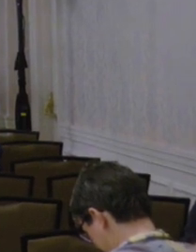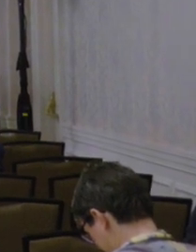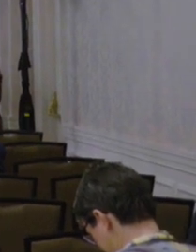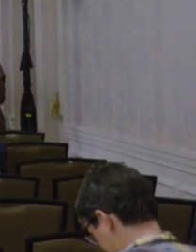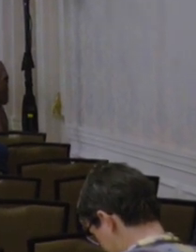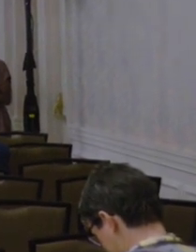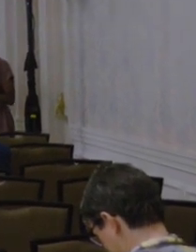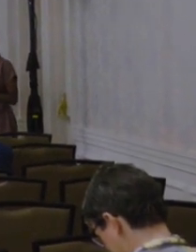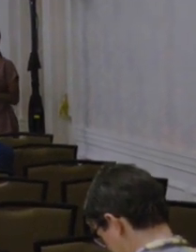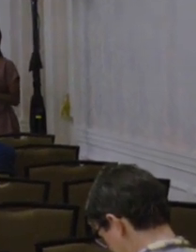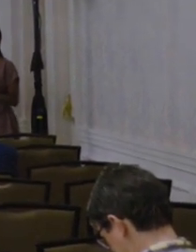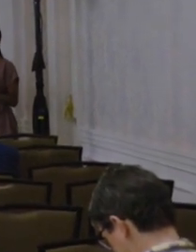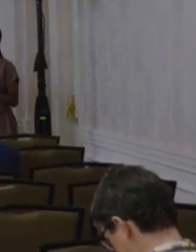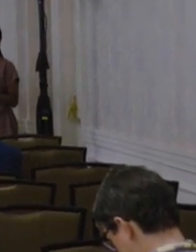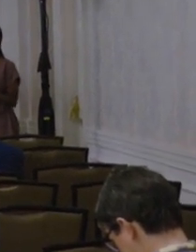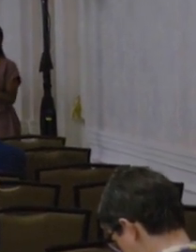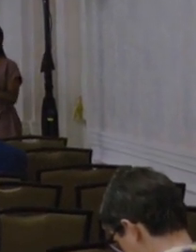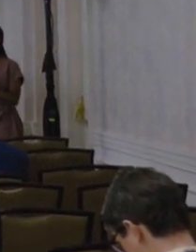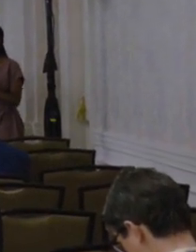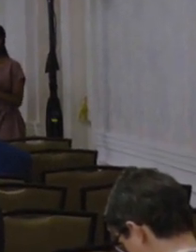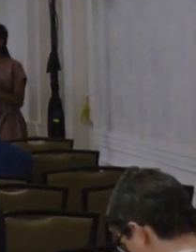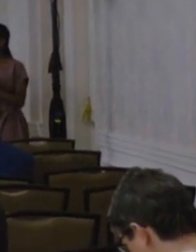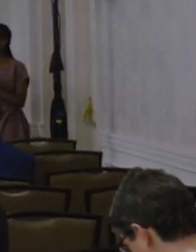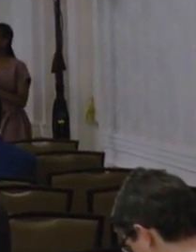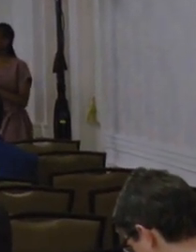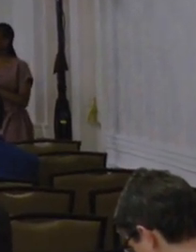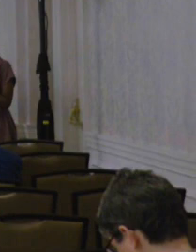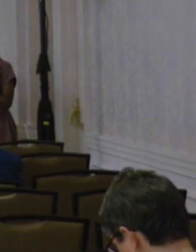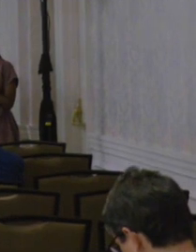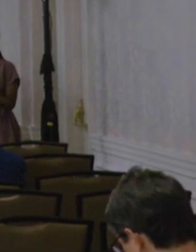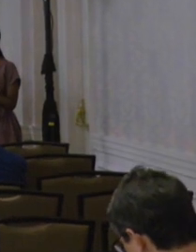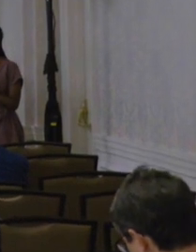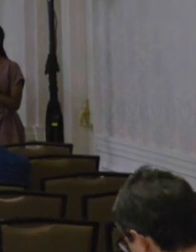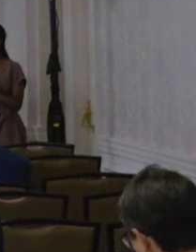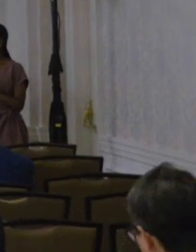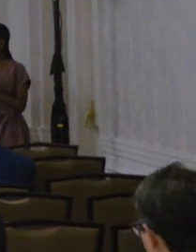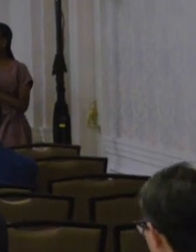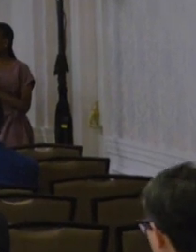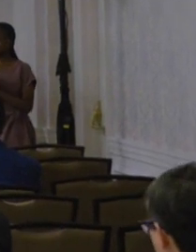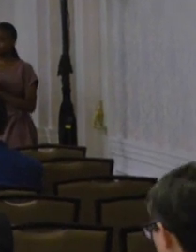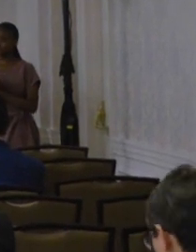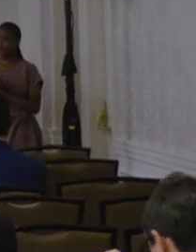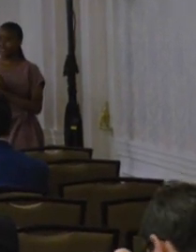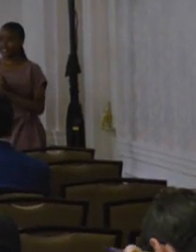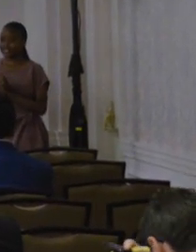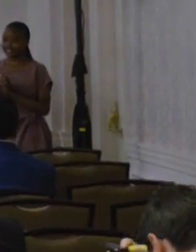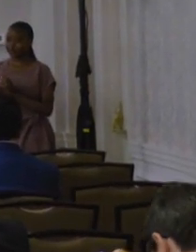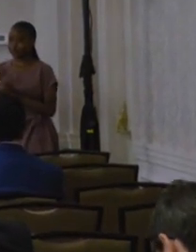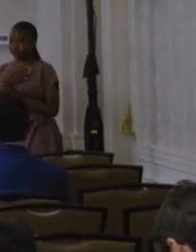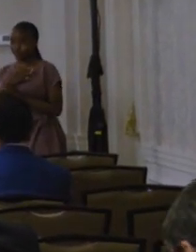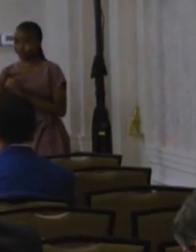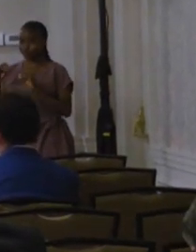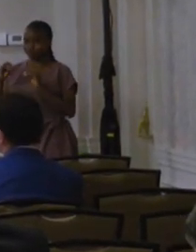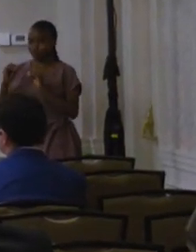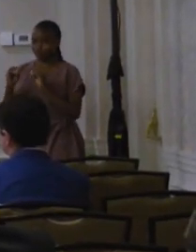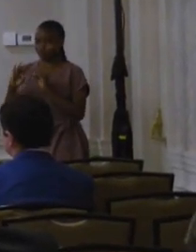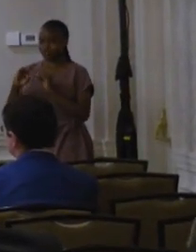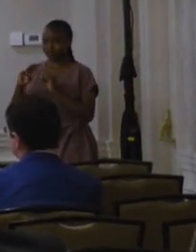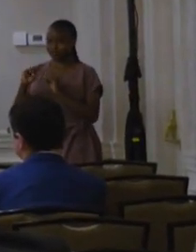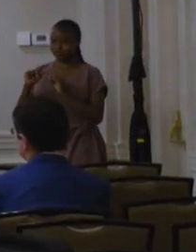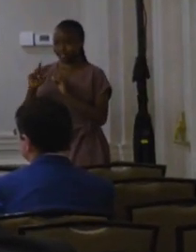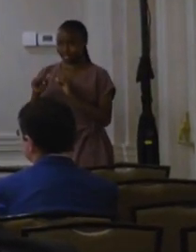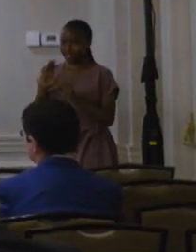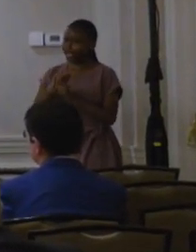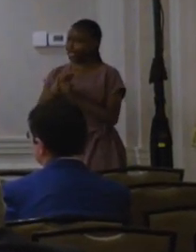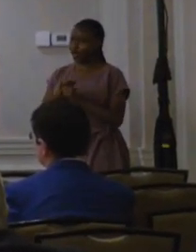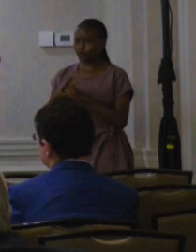So I think one of the things that's interesting as we, Anneli was talking about how in Finland, of course, there's lots more people who want